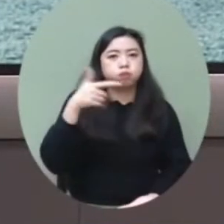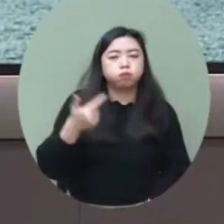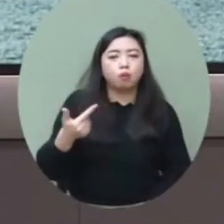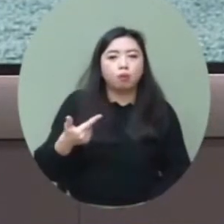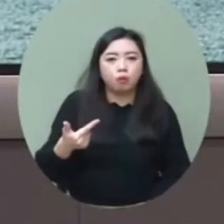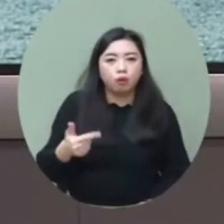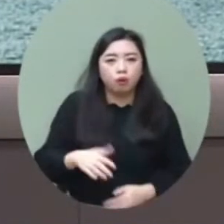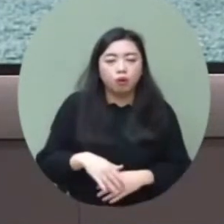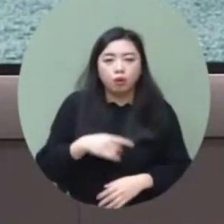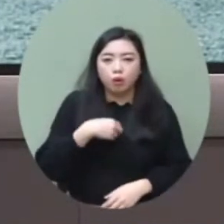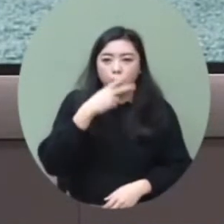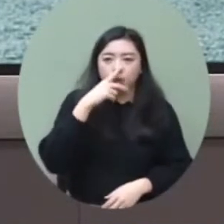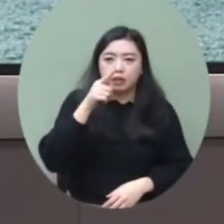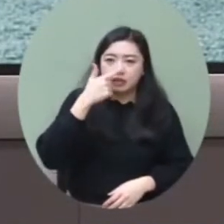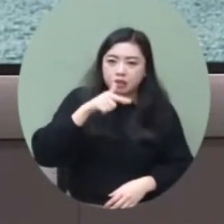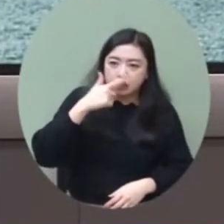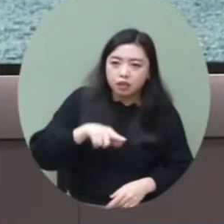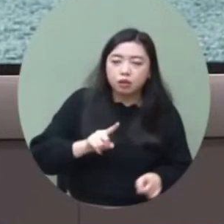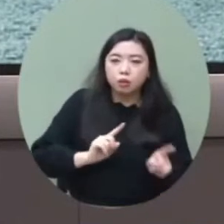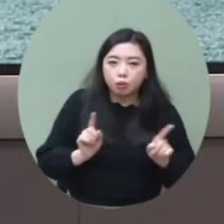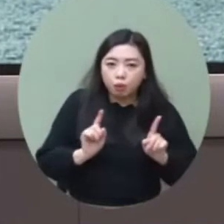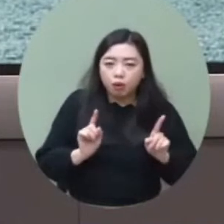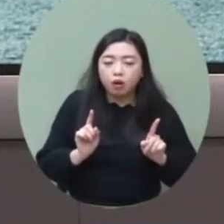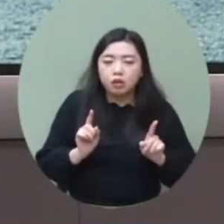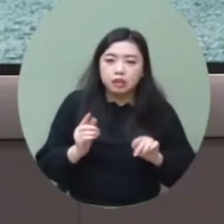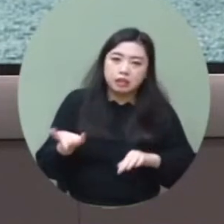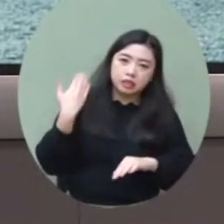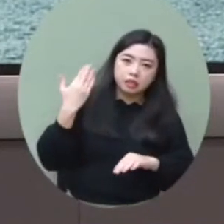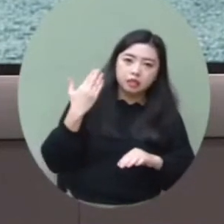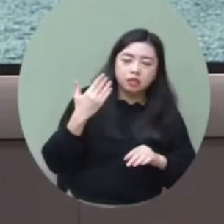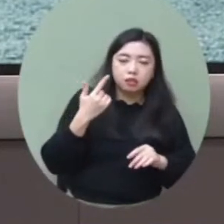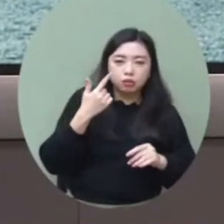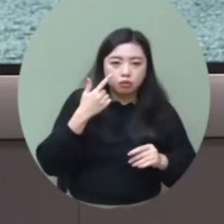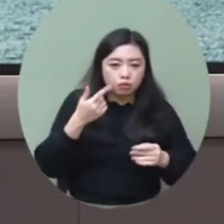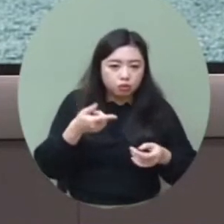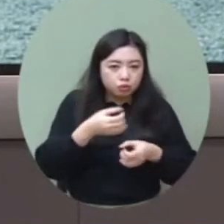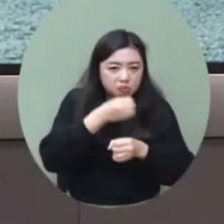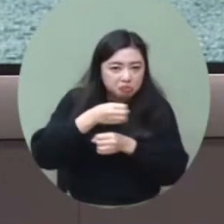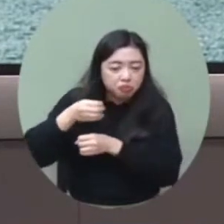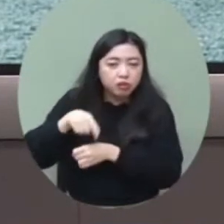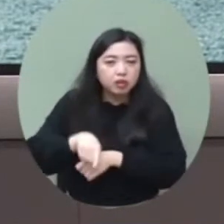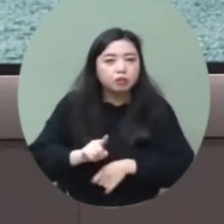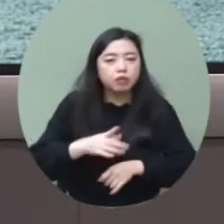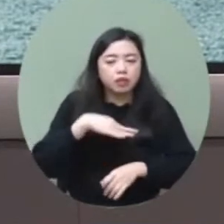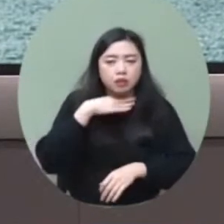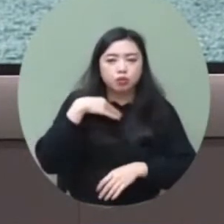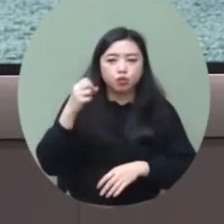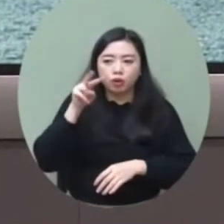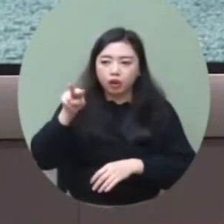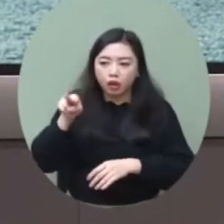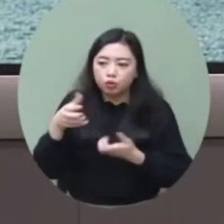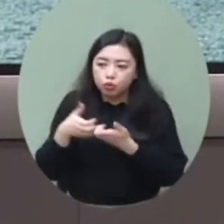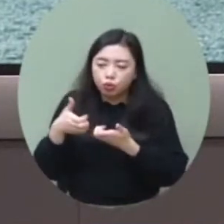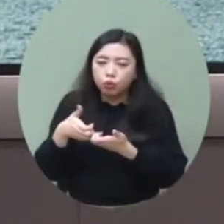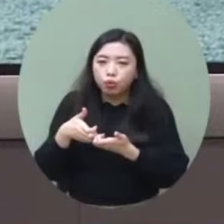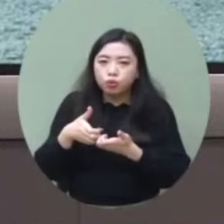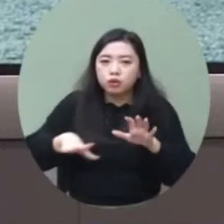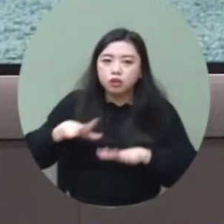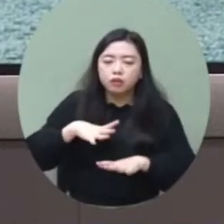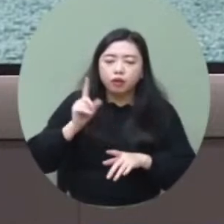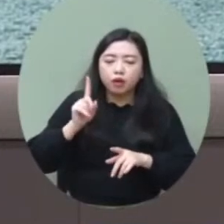the number of samples sent to the public health laboratory has increased a lot. So maybe